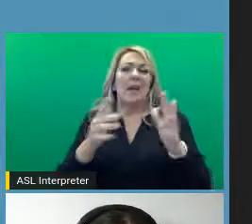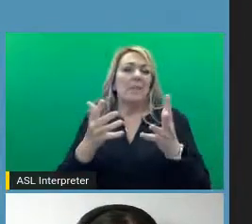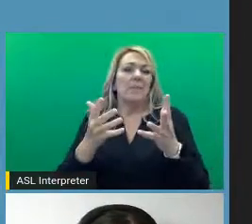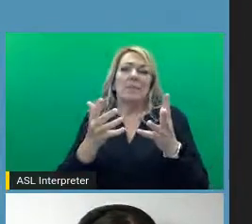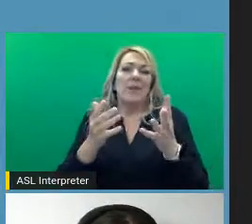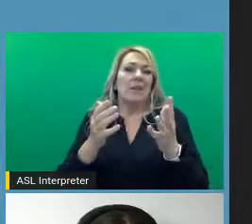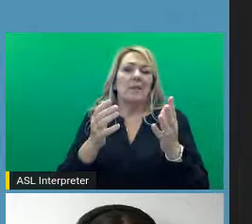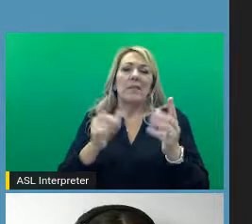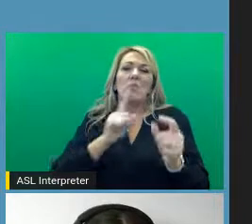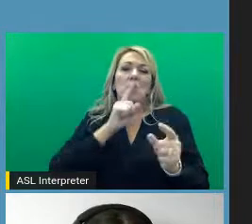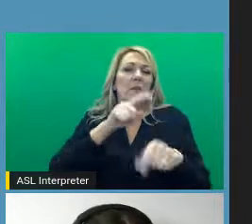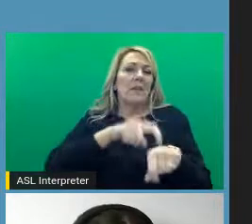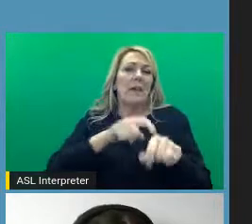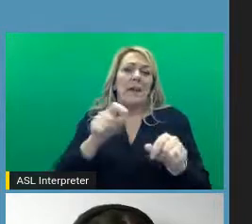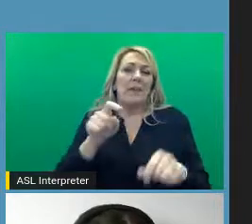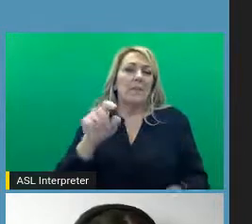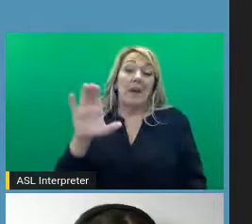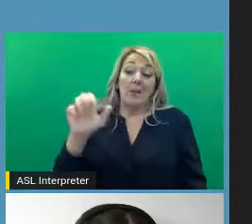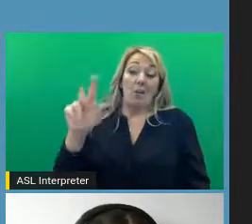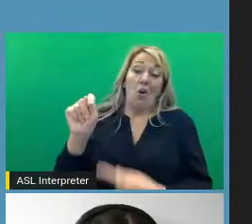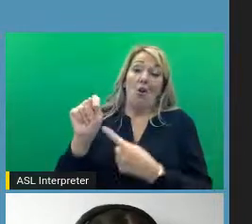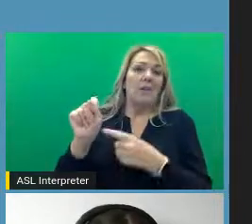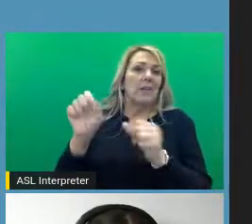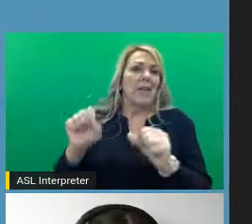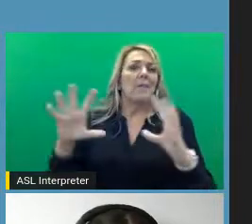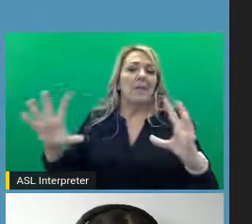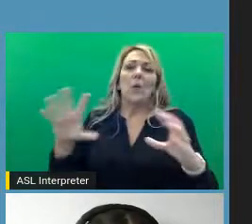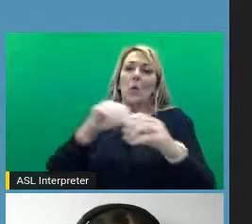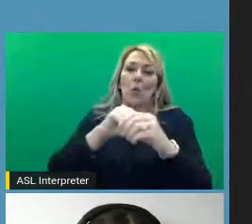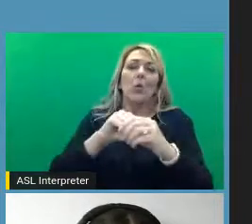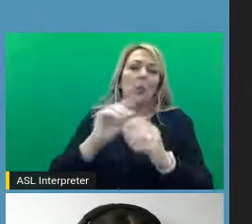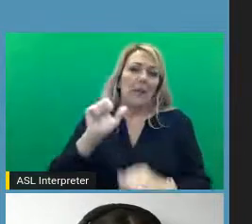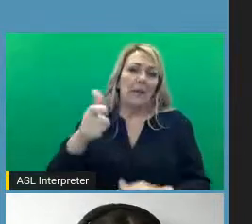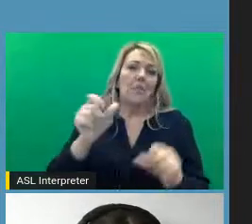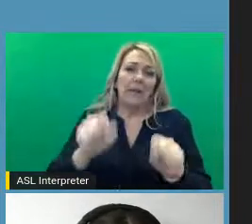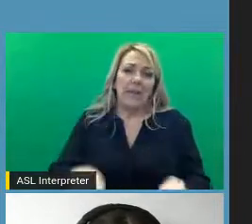ask about it. If you're working with CART, it can be incorporated into the plan.